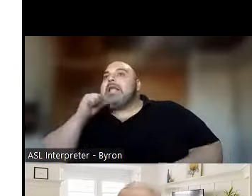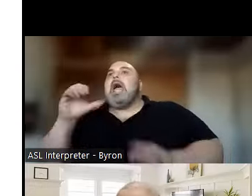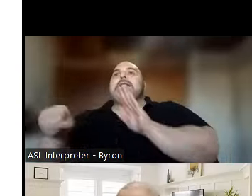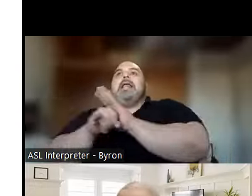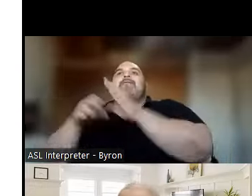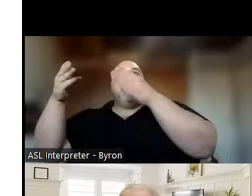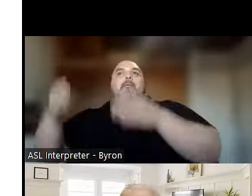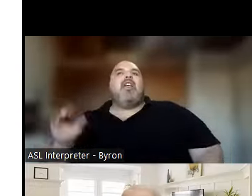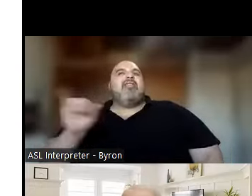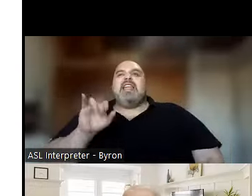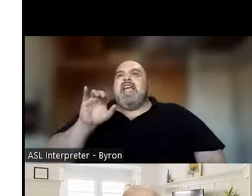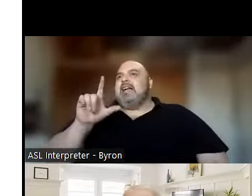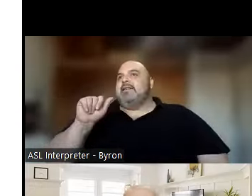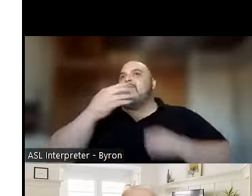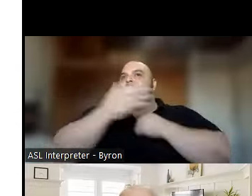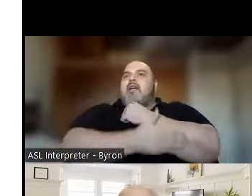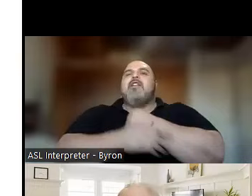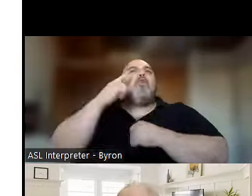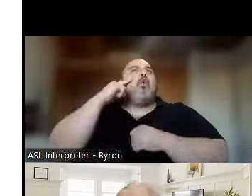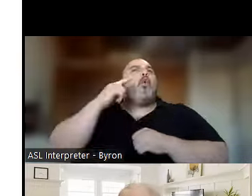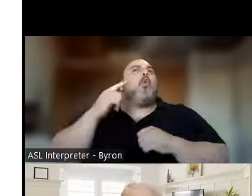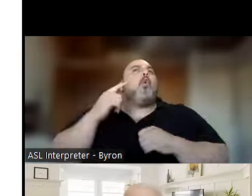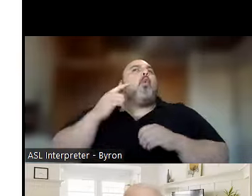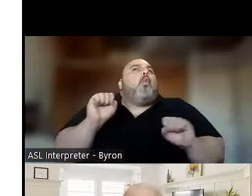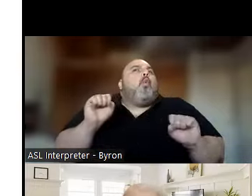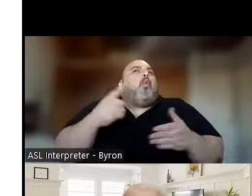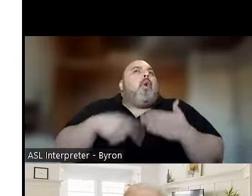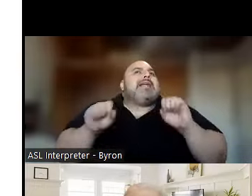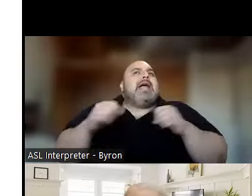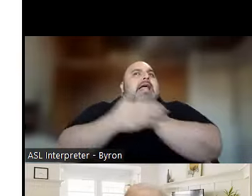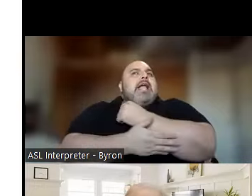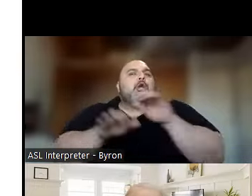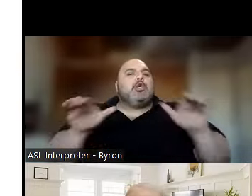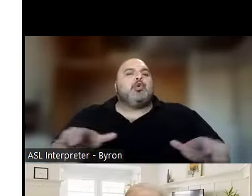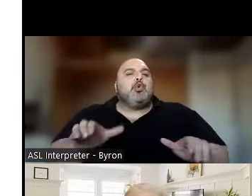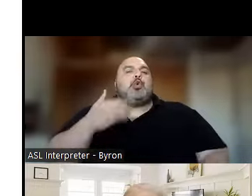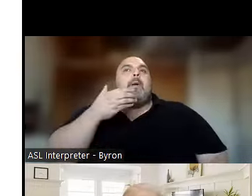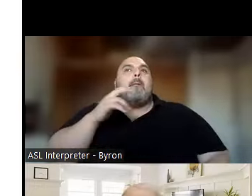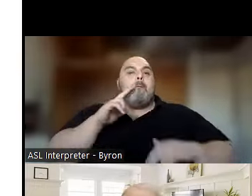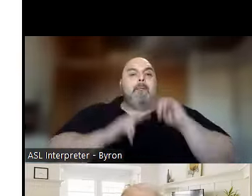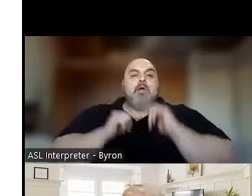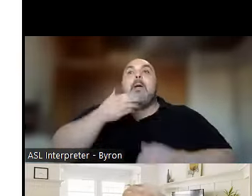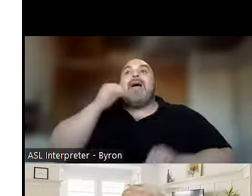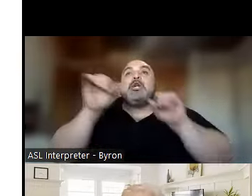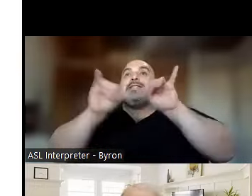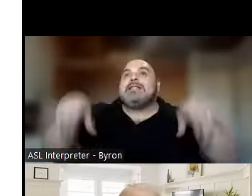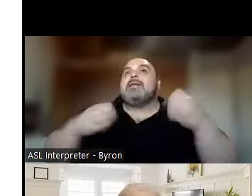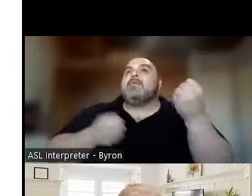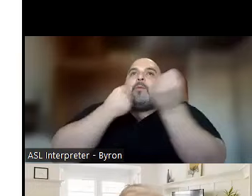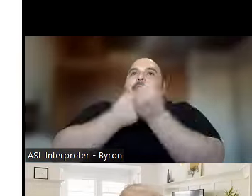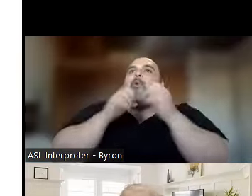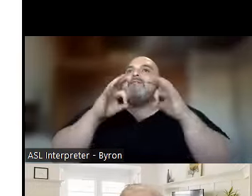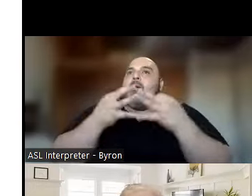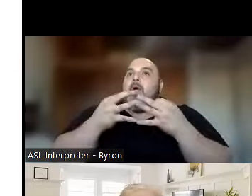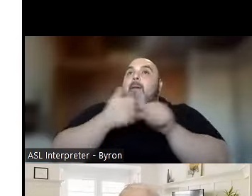we did in LA County, for what could a county do to build a better system to support families,